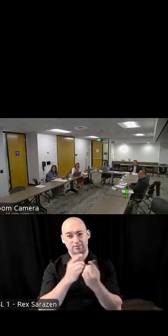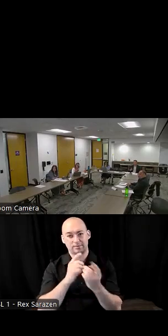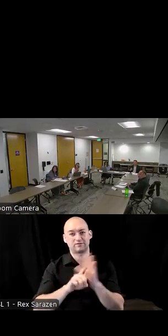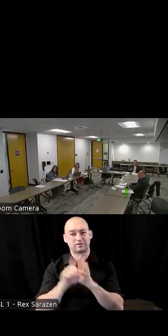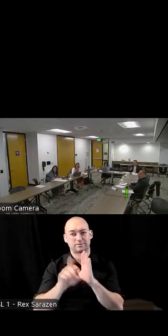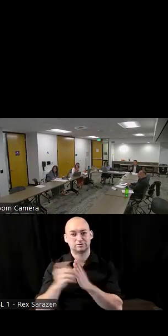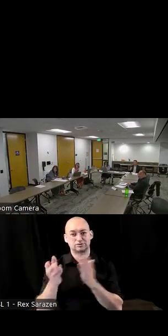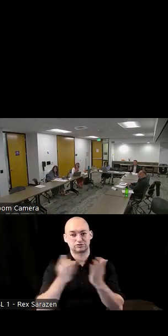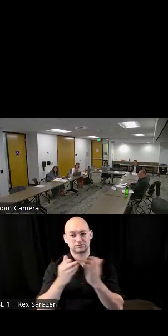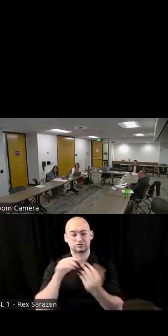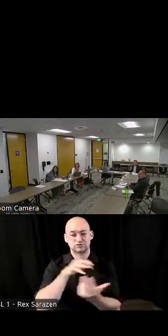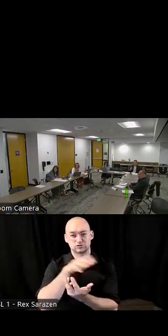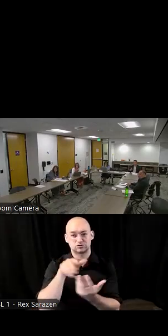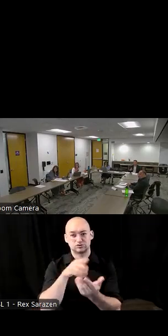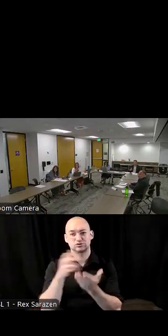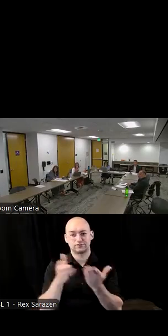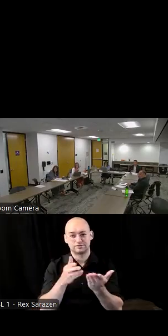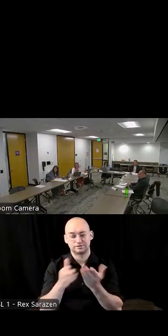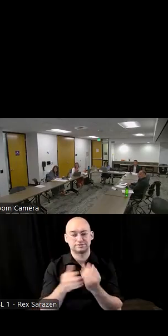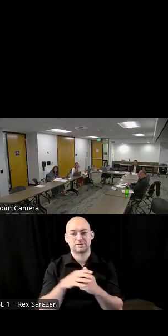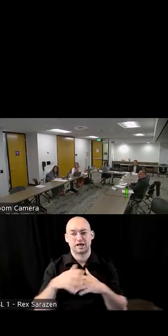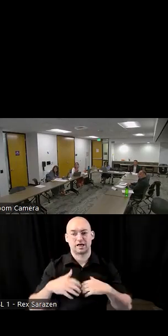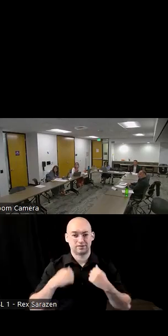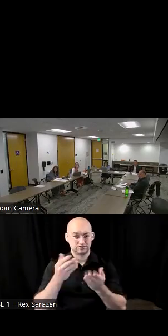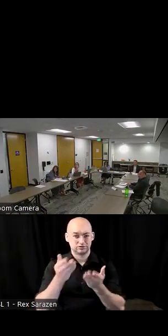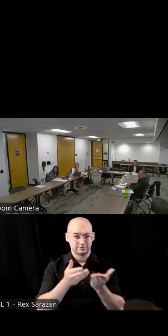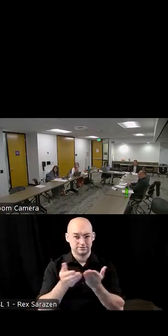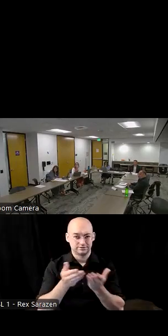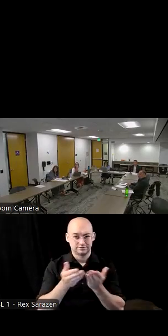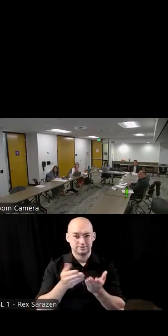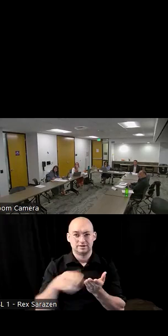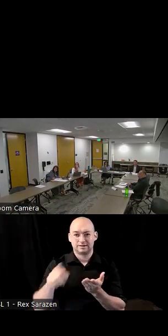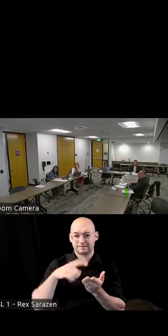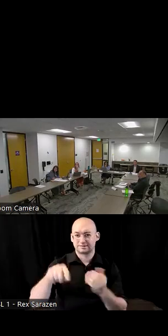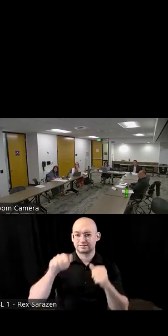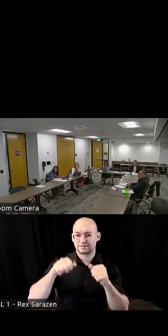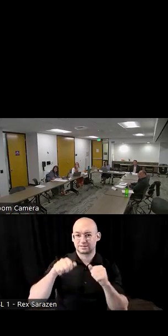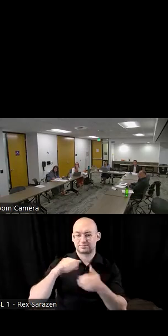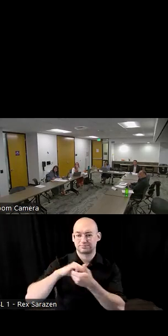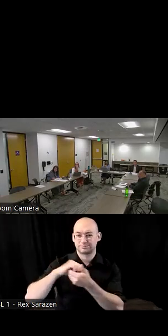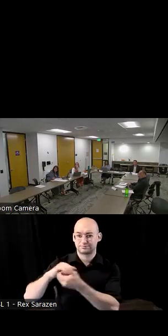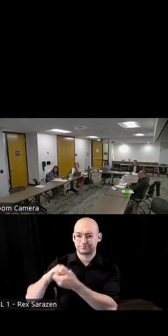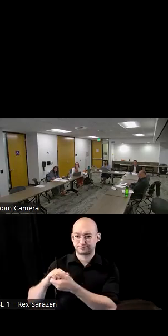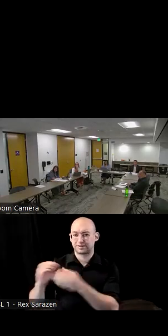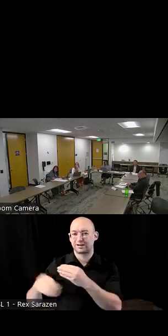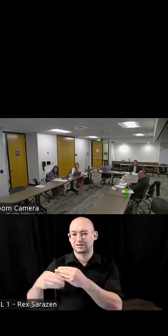Services, Social Services, and Healthcare Services as additional partners on the